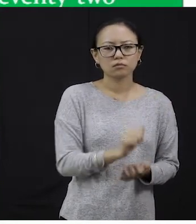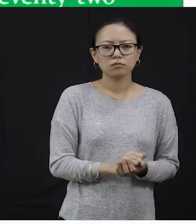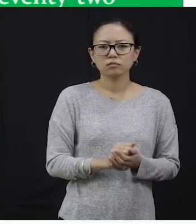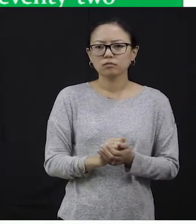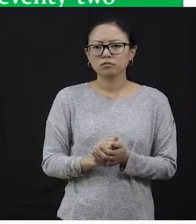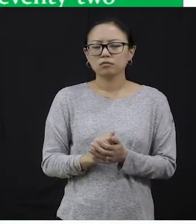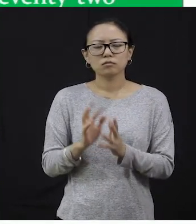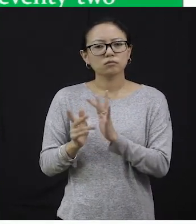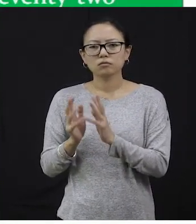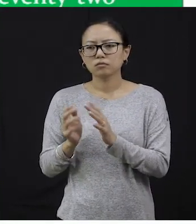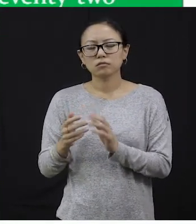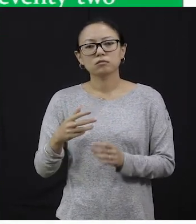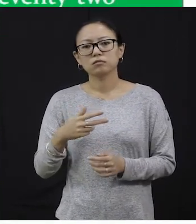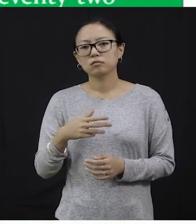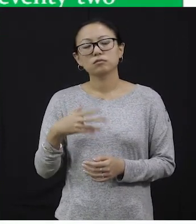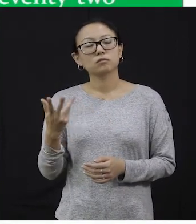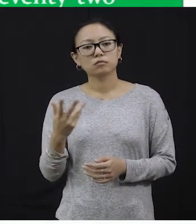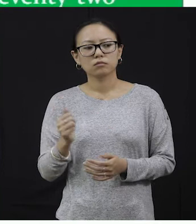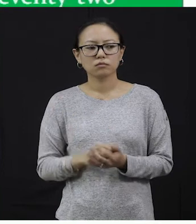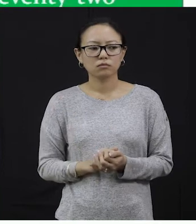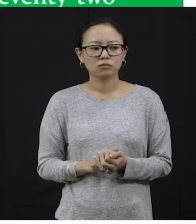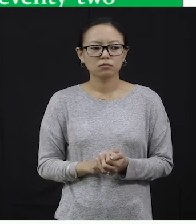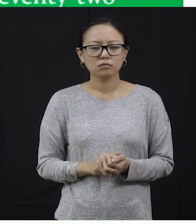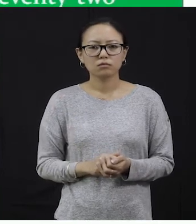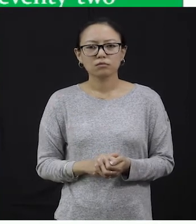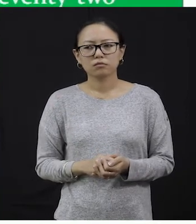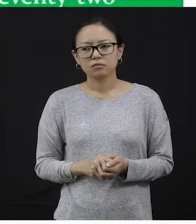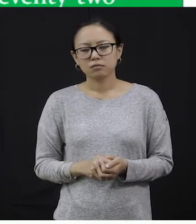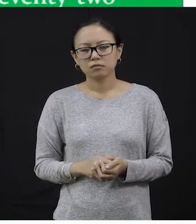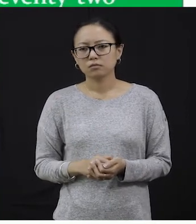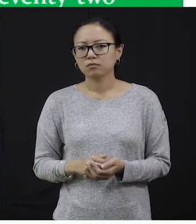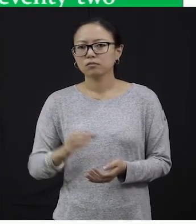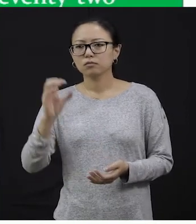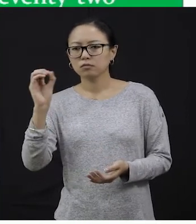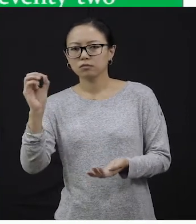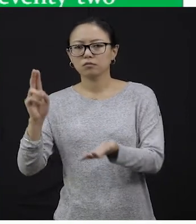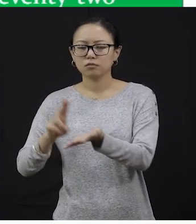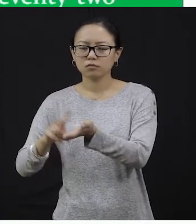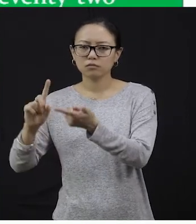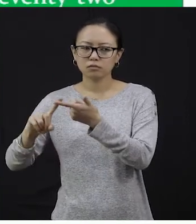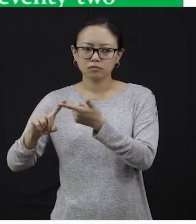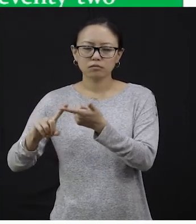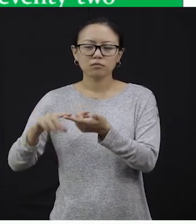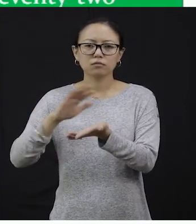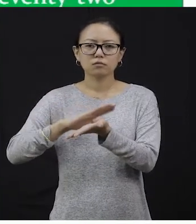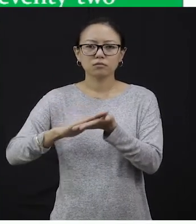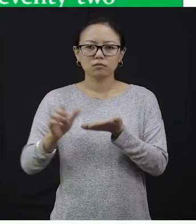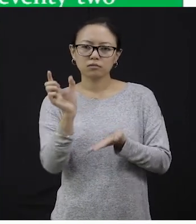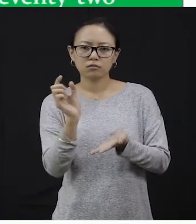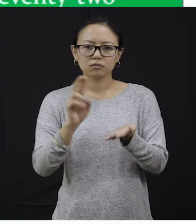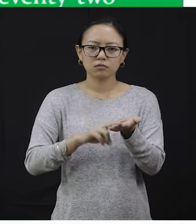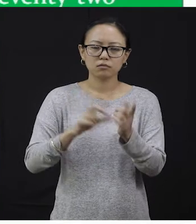Yes, it is written as 198. only 100 first, and